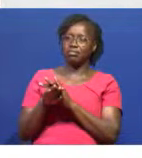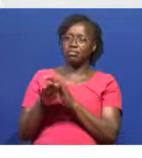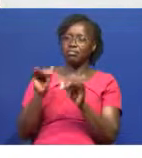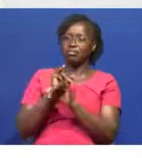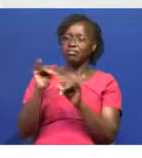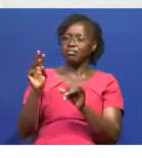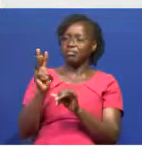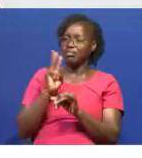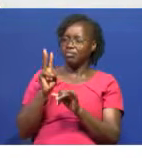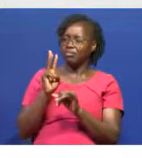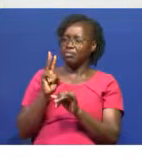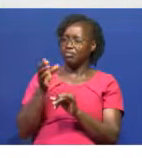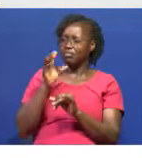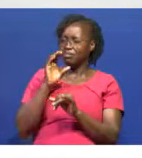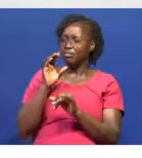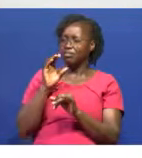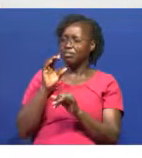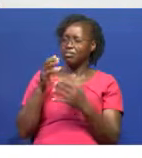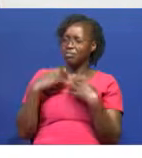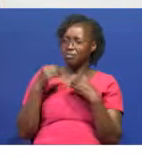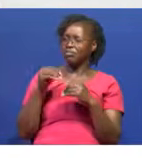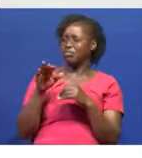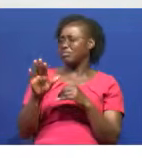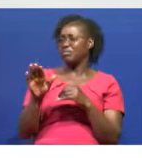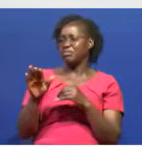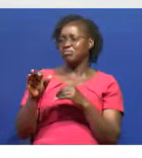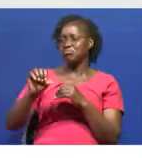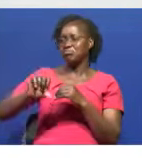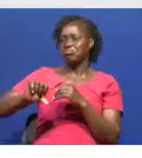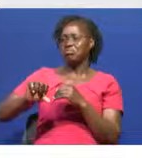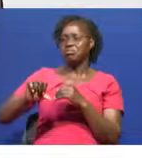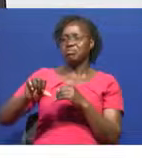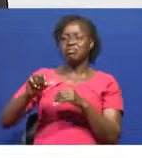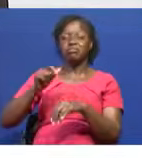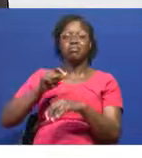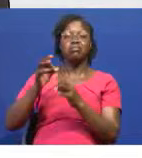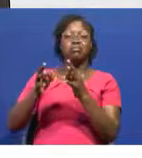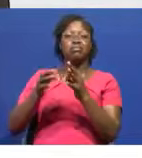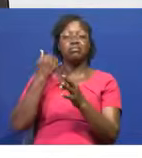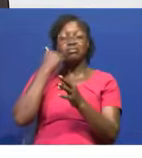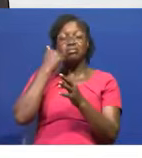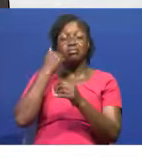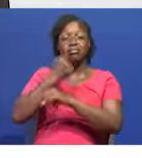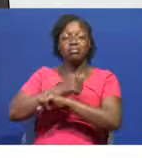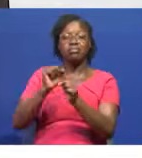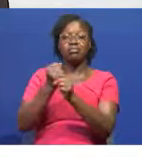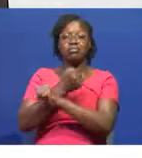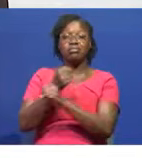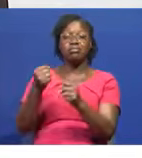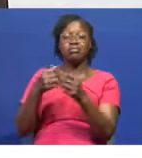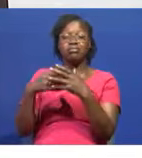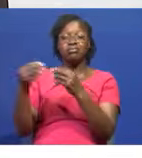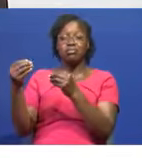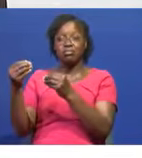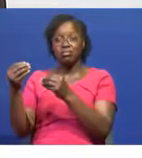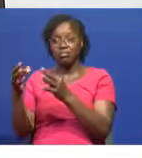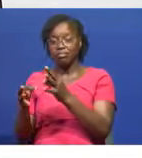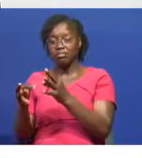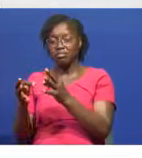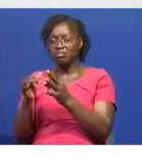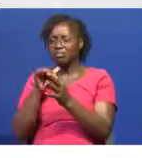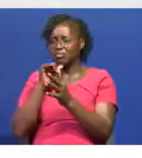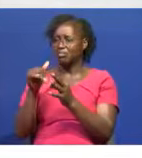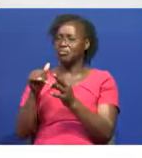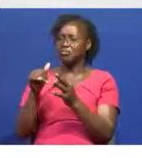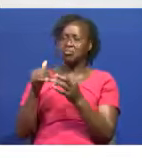clean water for drinking, that tells about their health. If they are sick, they are not going to go to school. It talks about if we cannot be able to provide sanitation